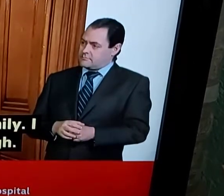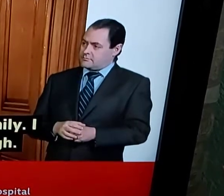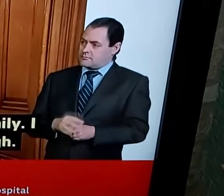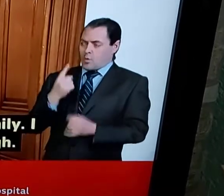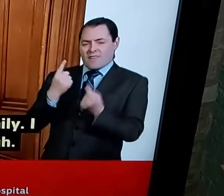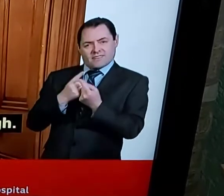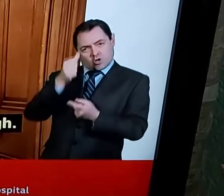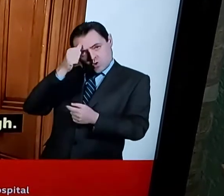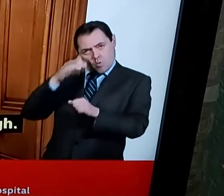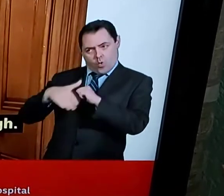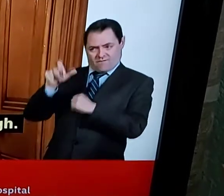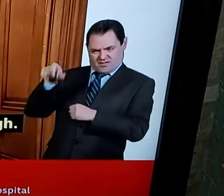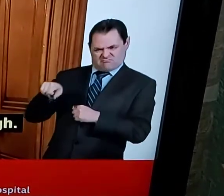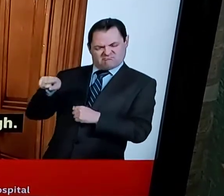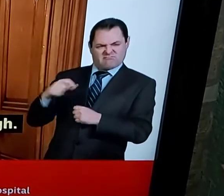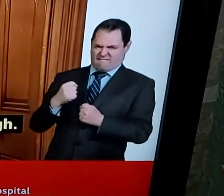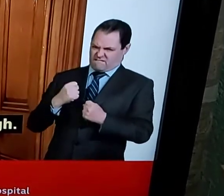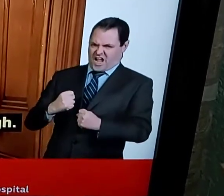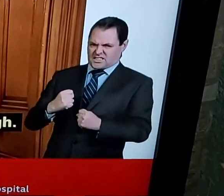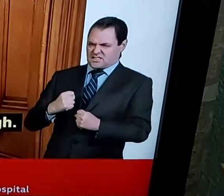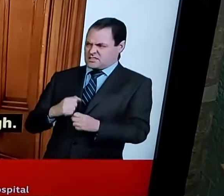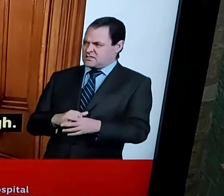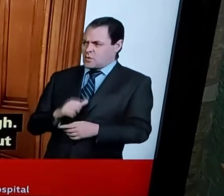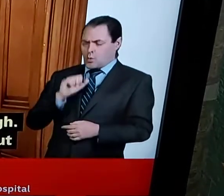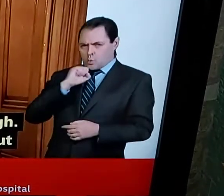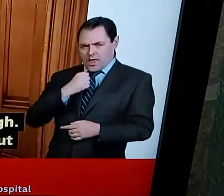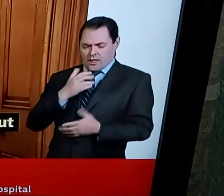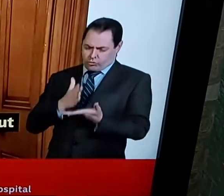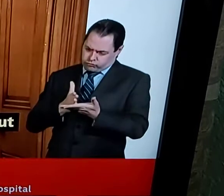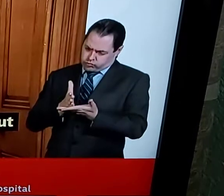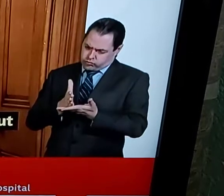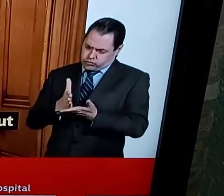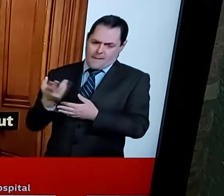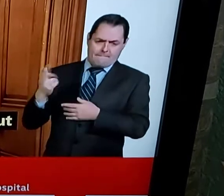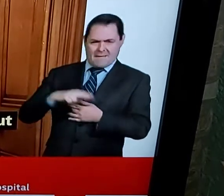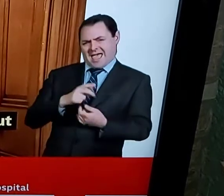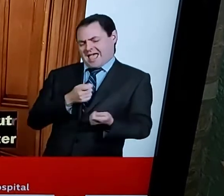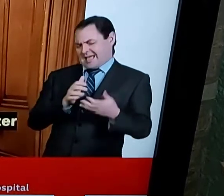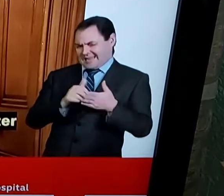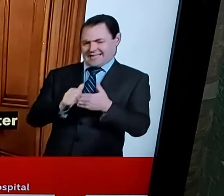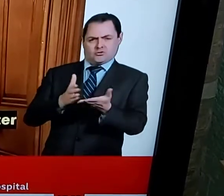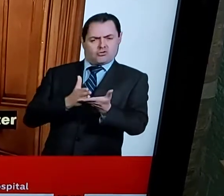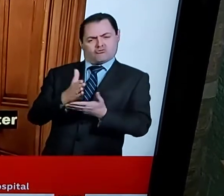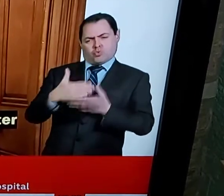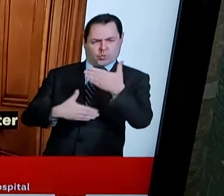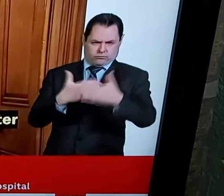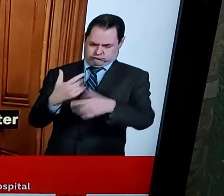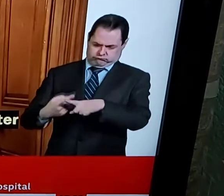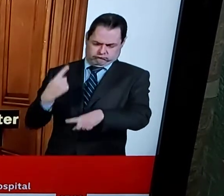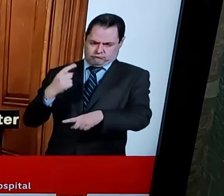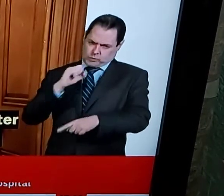Minister, he's a fighter, and he'll be back at the helm, leading us through this crisis in short order.